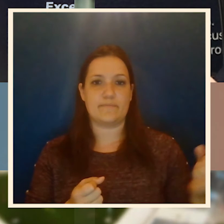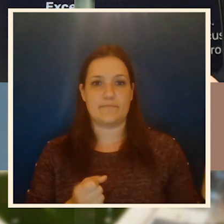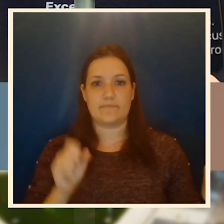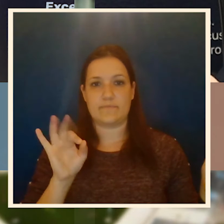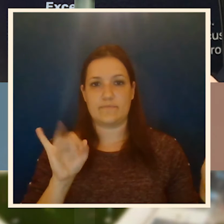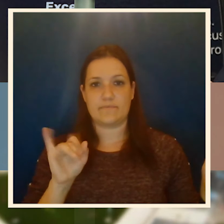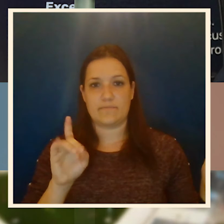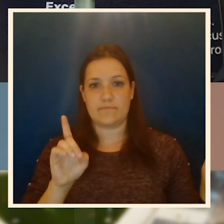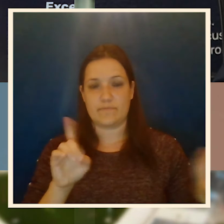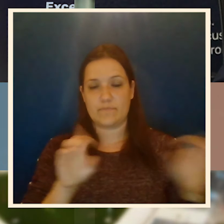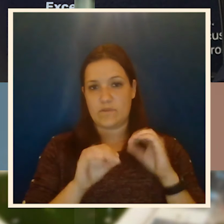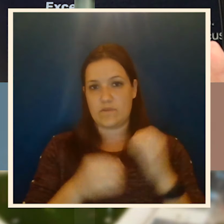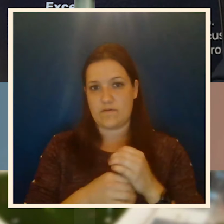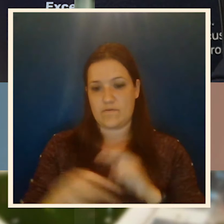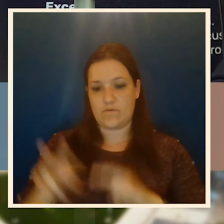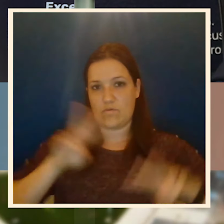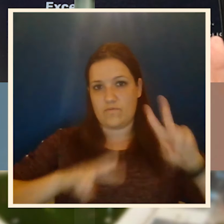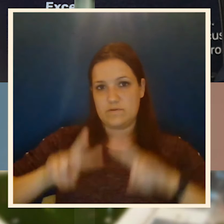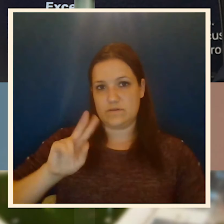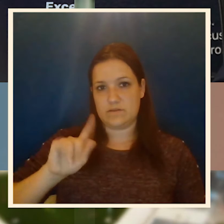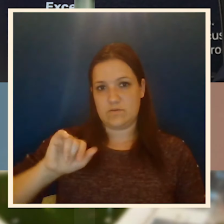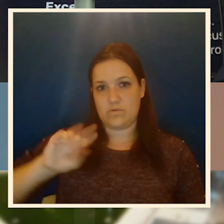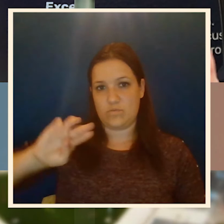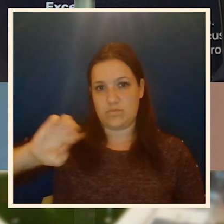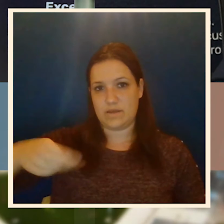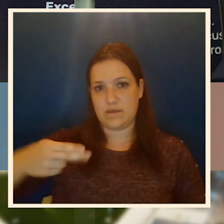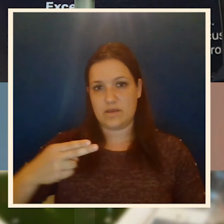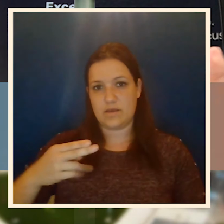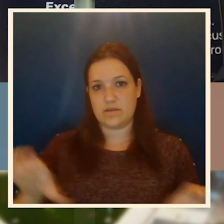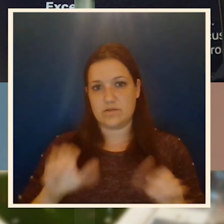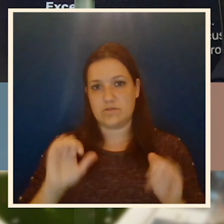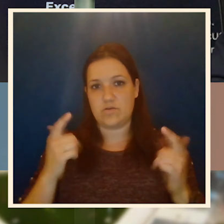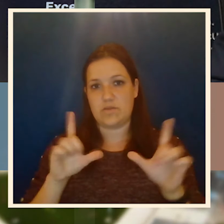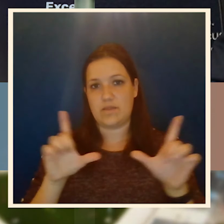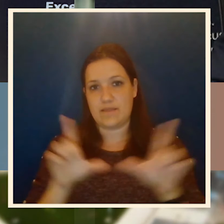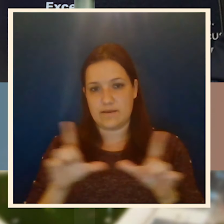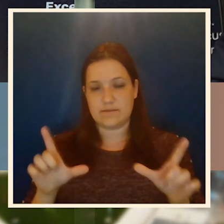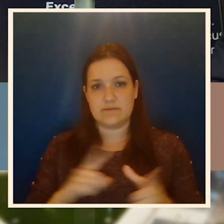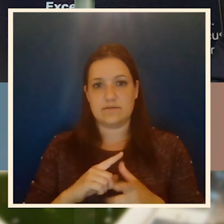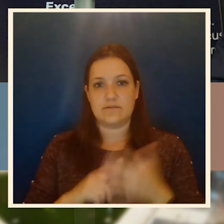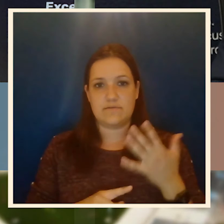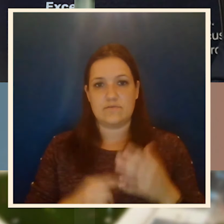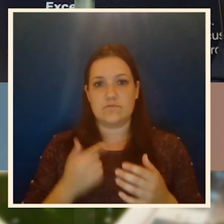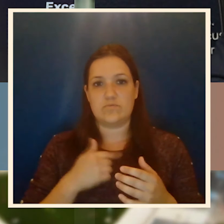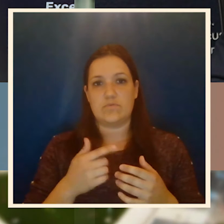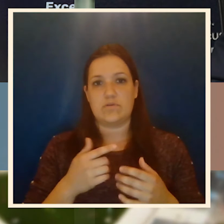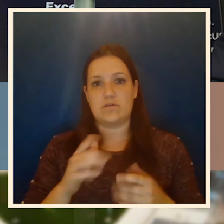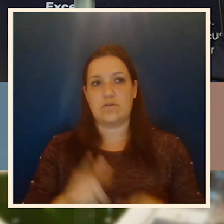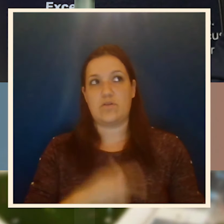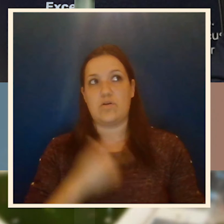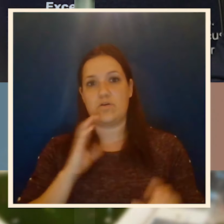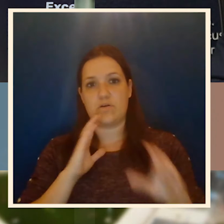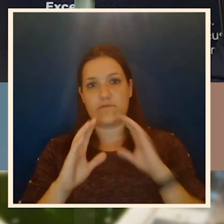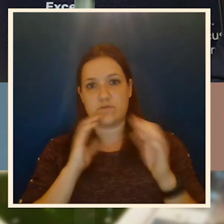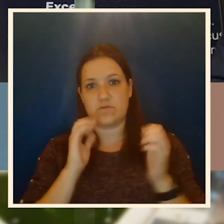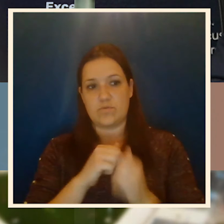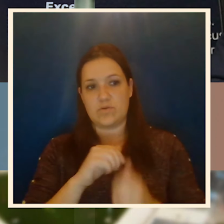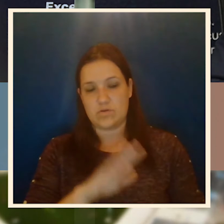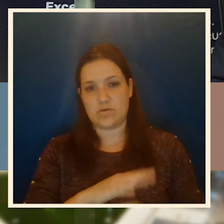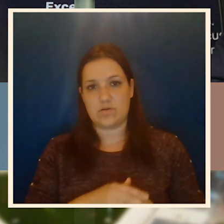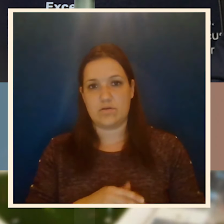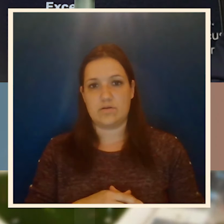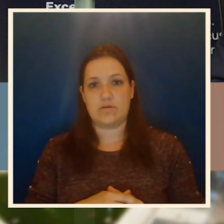field office that oversees Kaweah and does all the licensing. And so we had a lengthy conversation with her, and